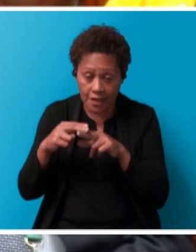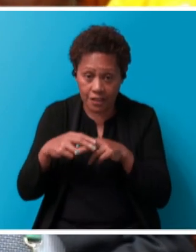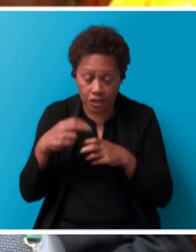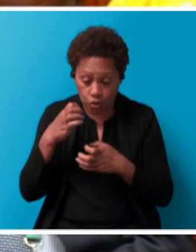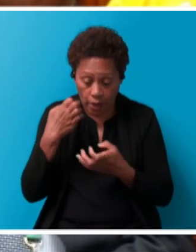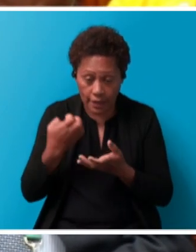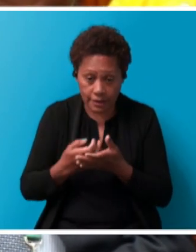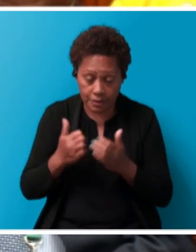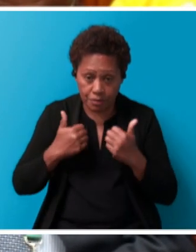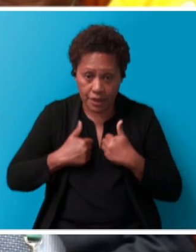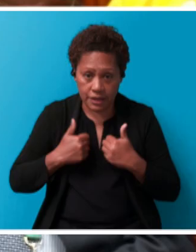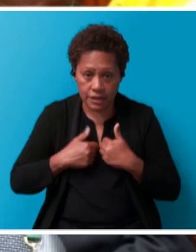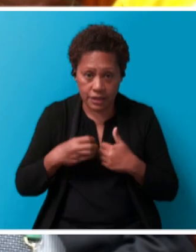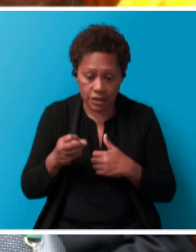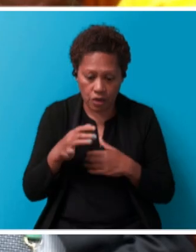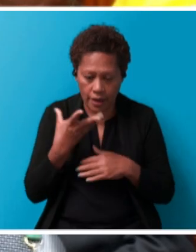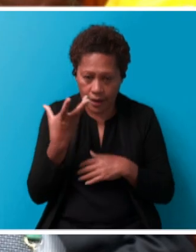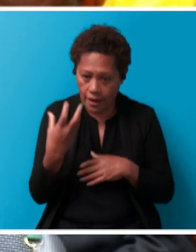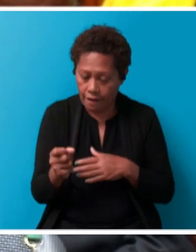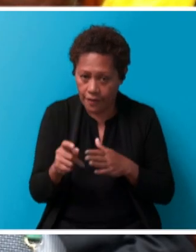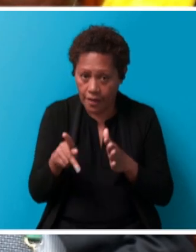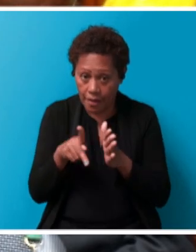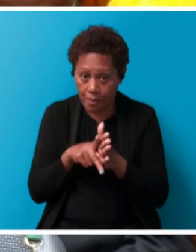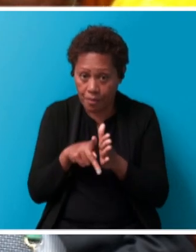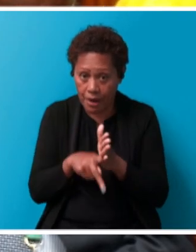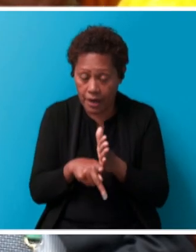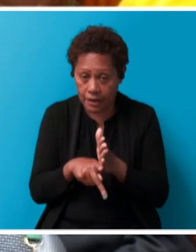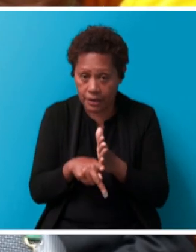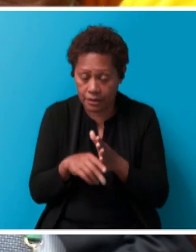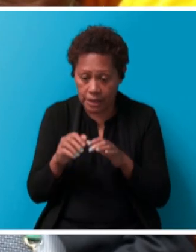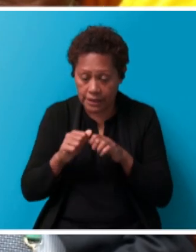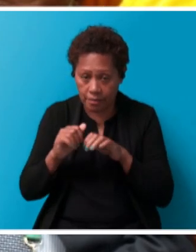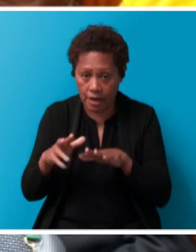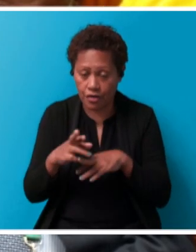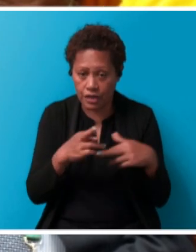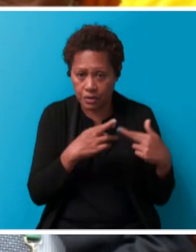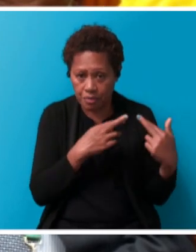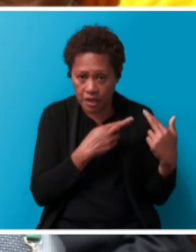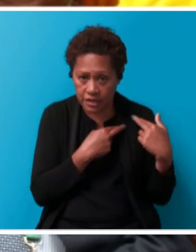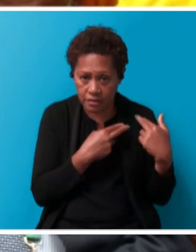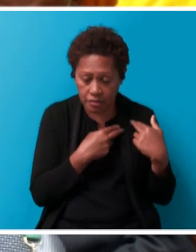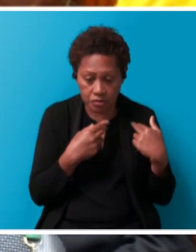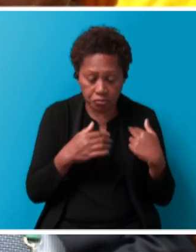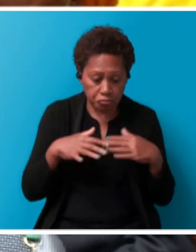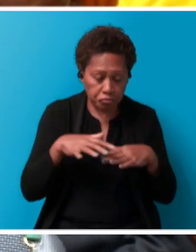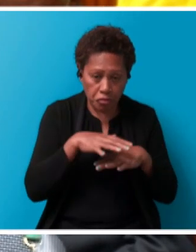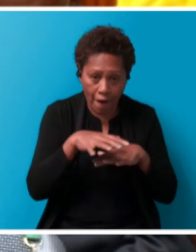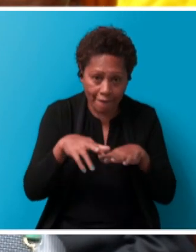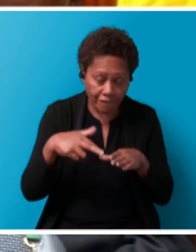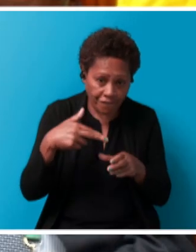practices. There is a pressing need to strengthen supplier responsibility across the entire fuel supply